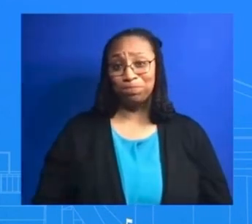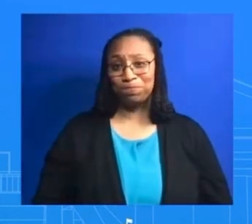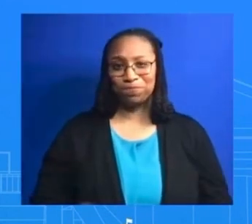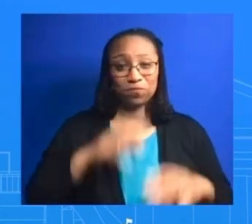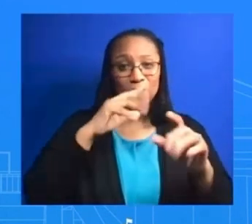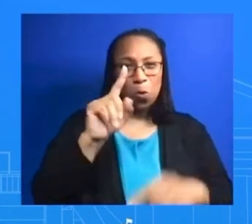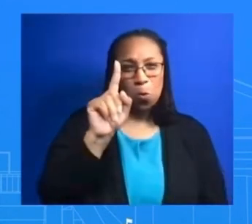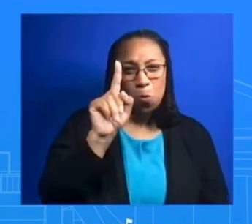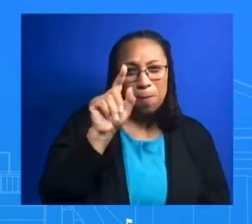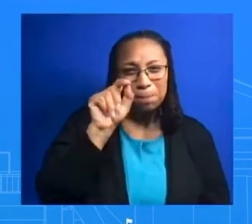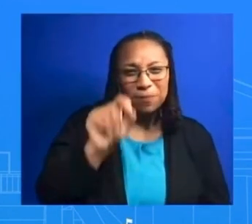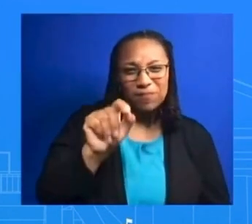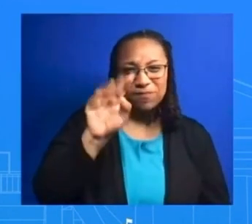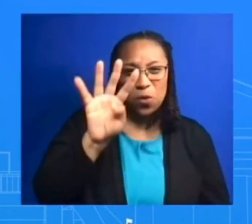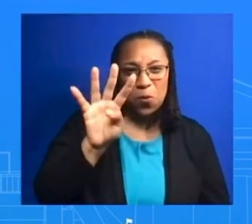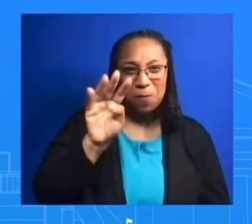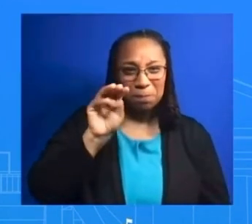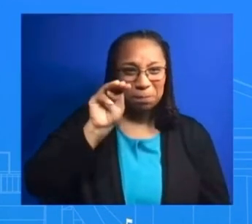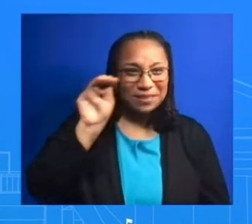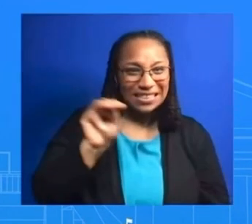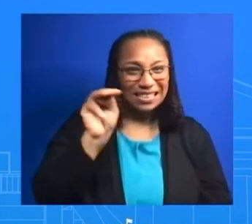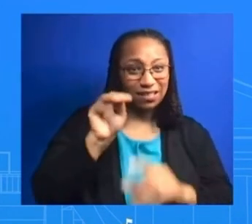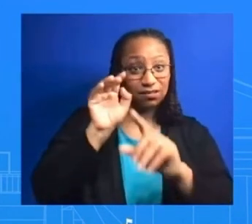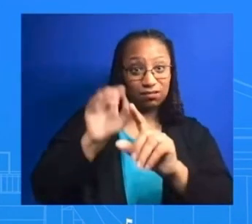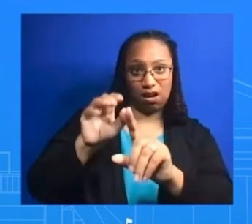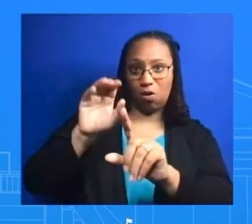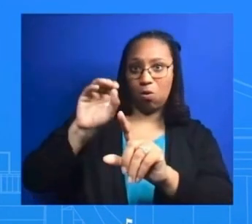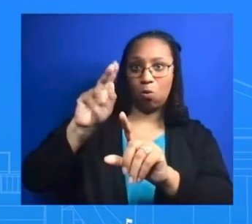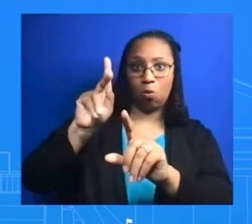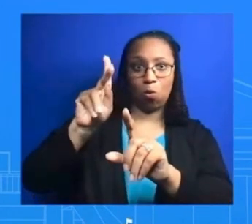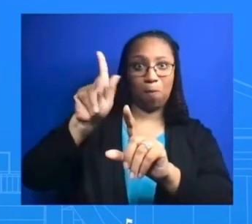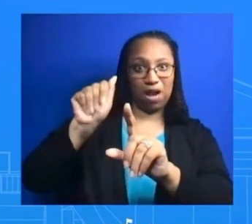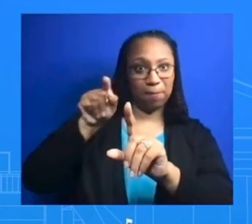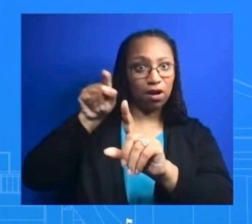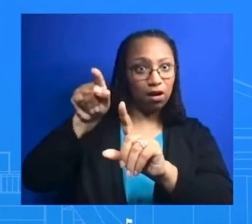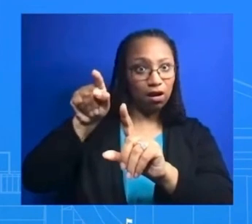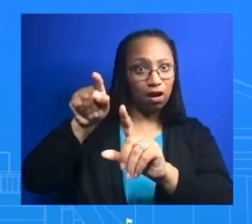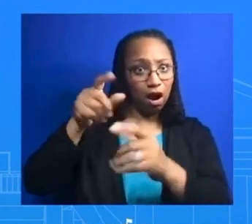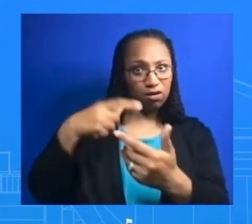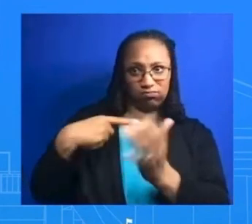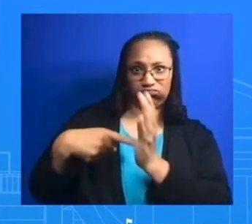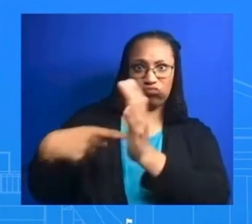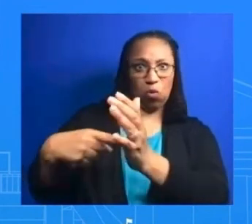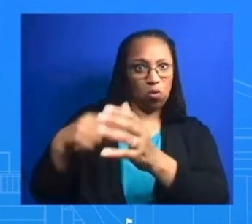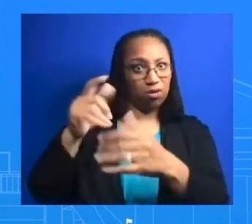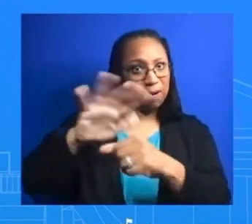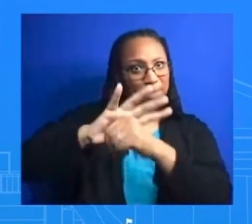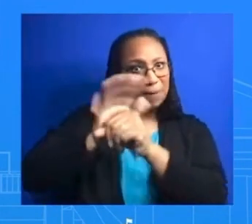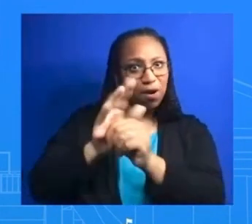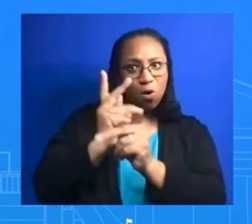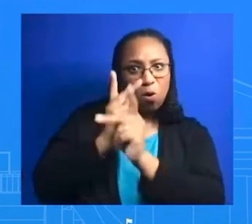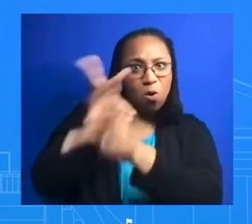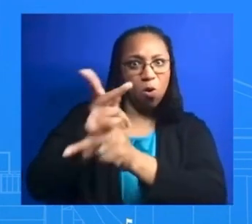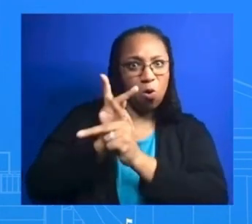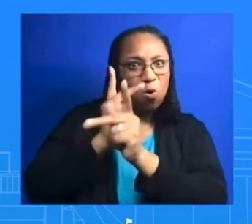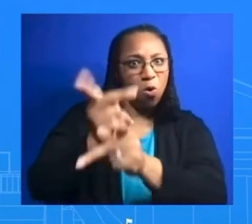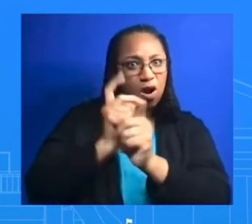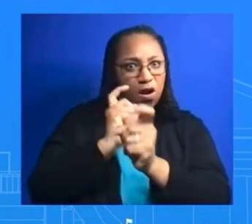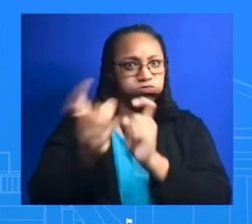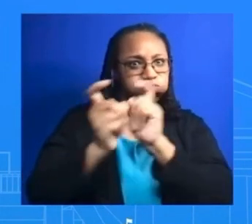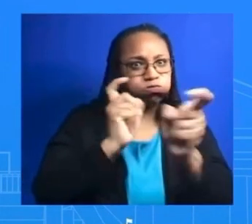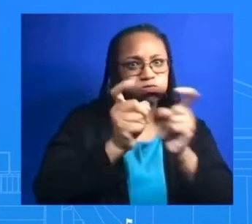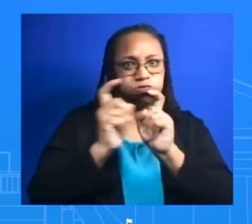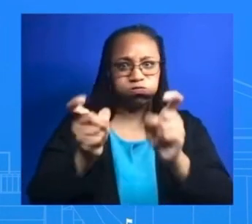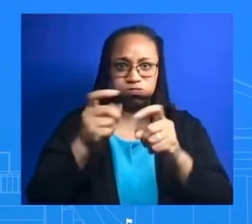forgiven. He represents 489,000 eligible borrowers that were turned down today. Representative Brett Guthrie